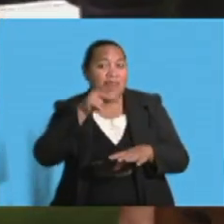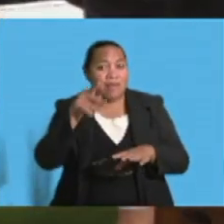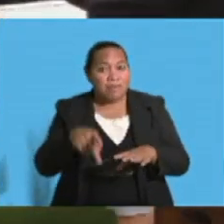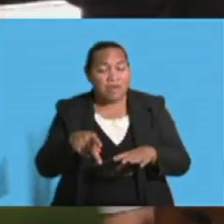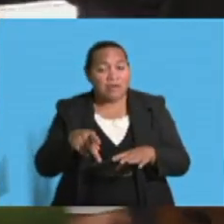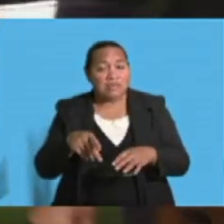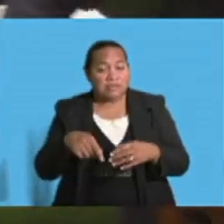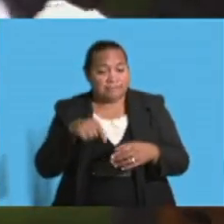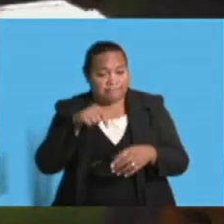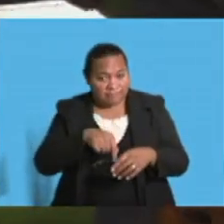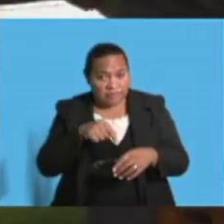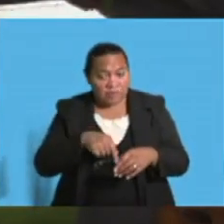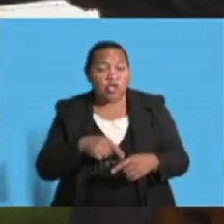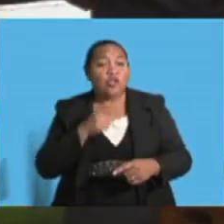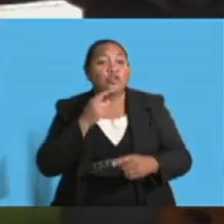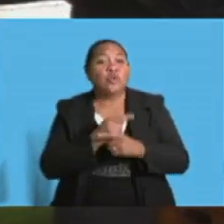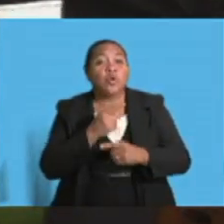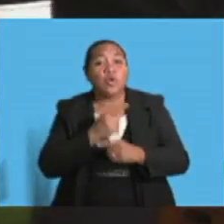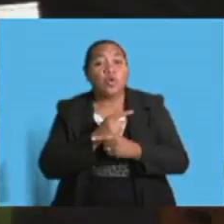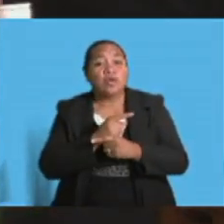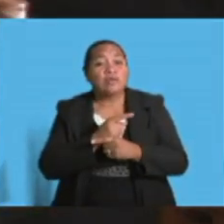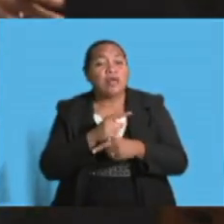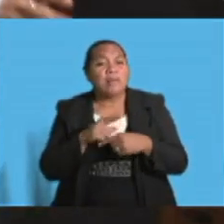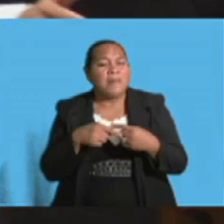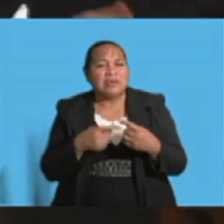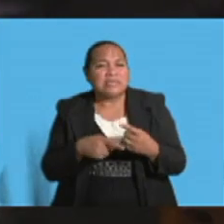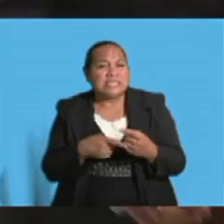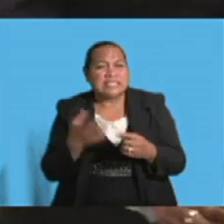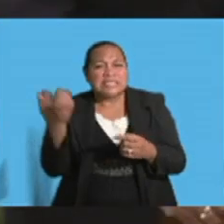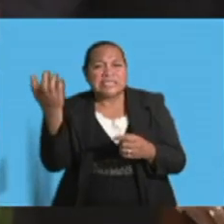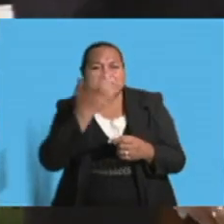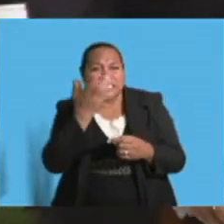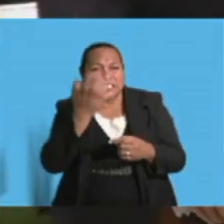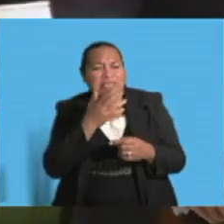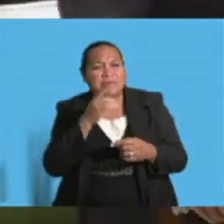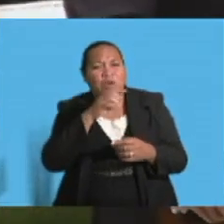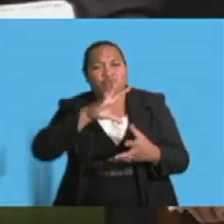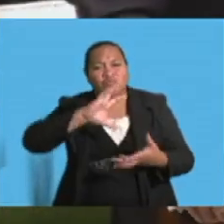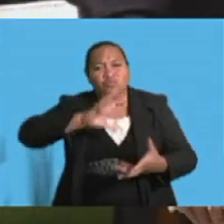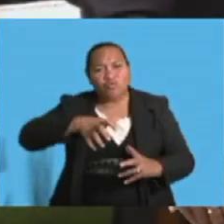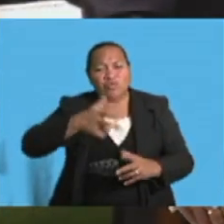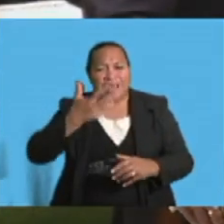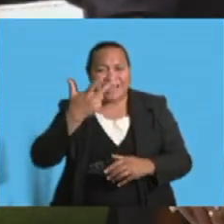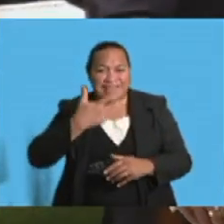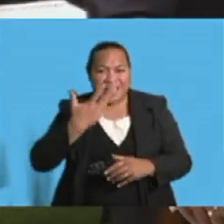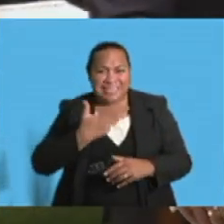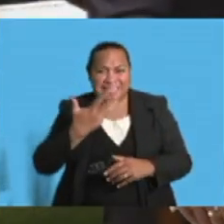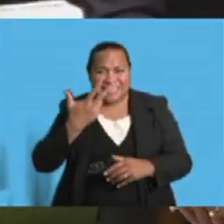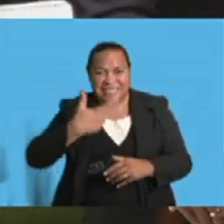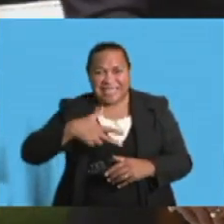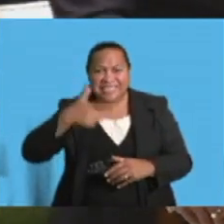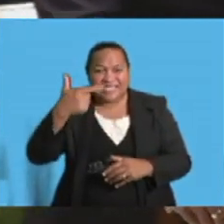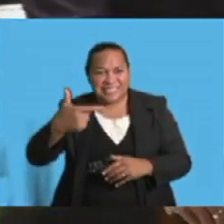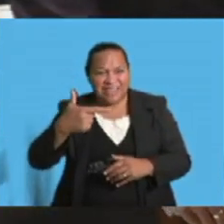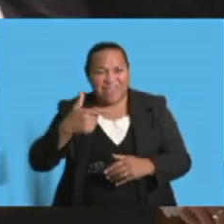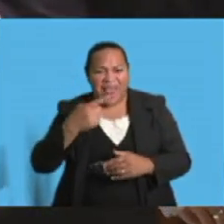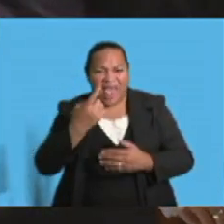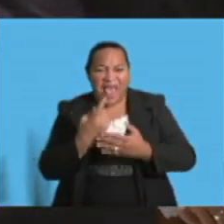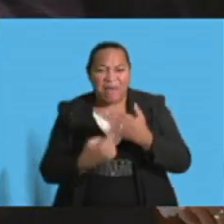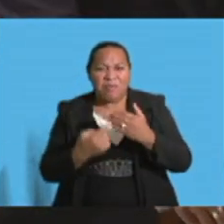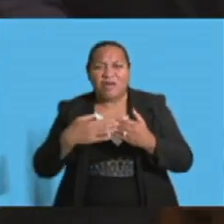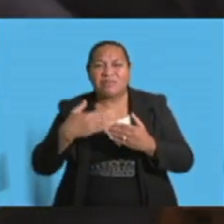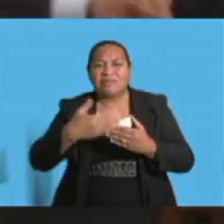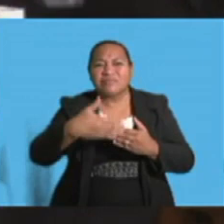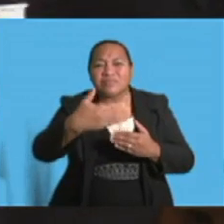over here and talked about the detrimental effects of the 87 coup, the financial debacle that followed after the NBF, Madam